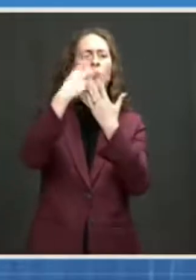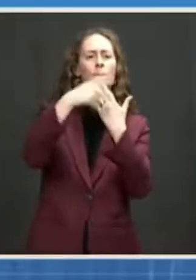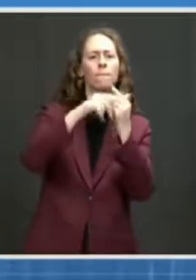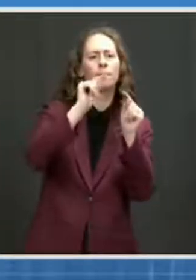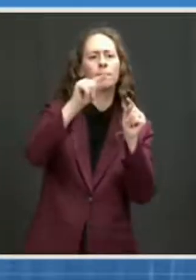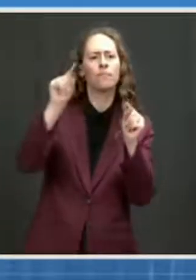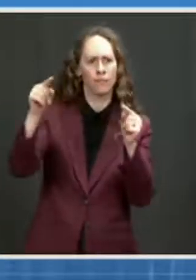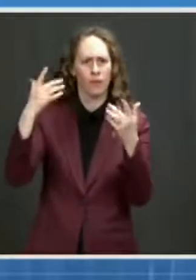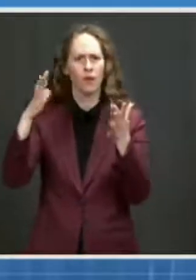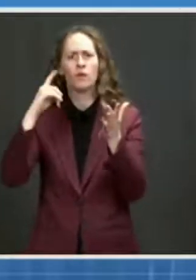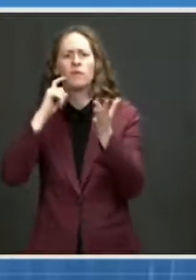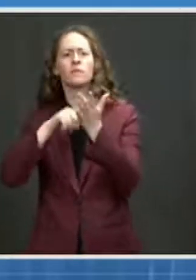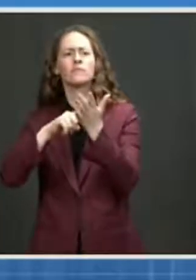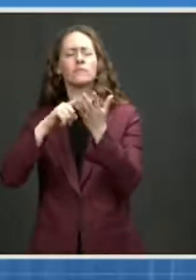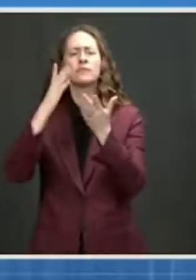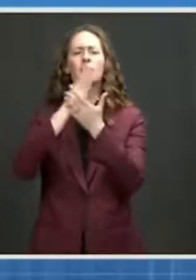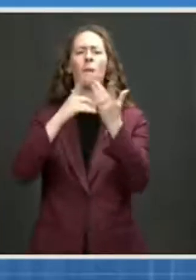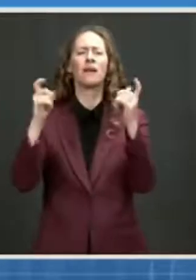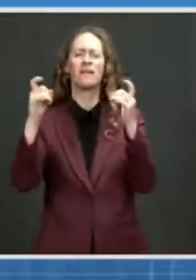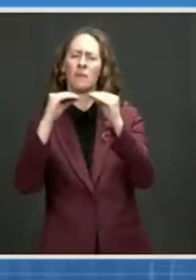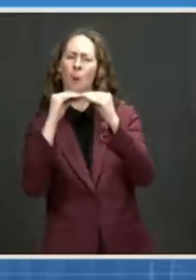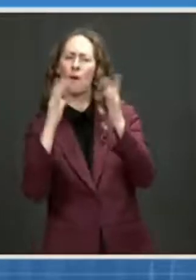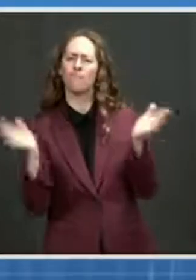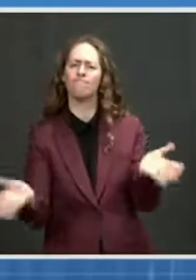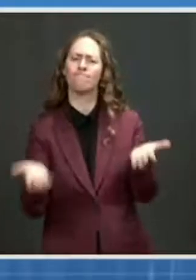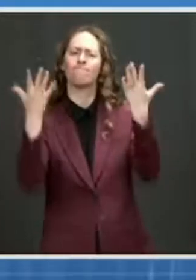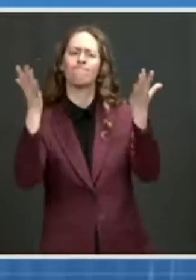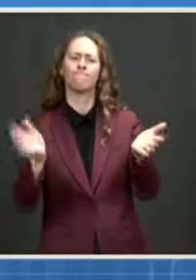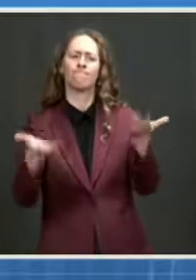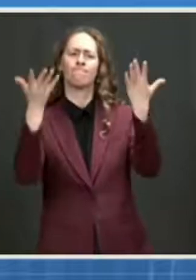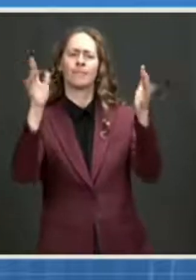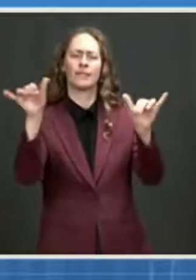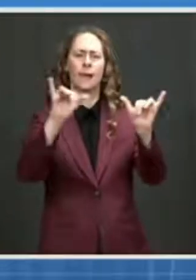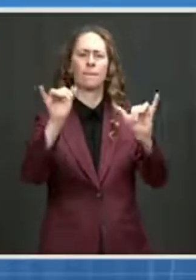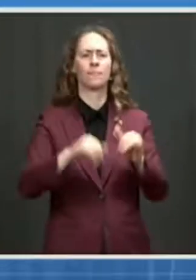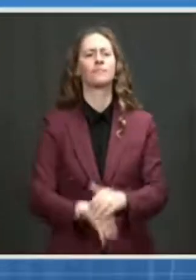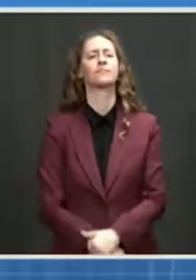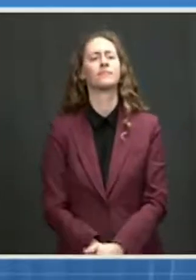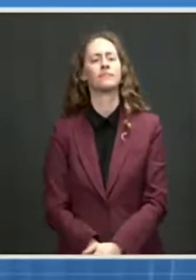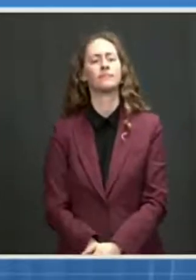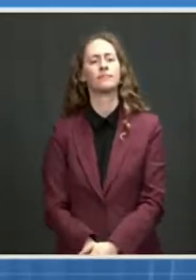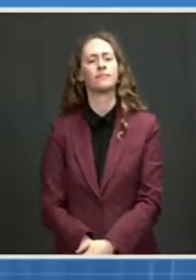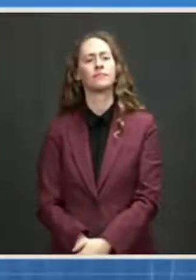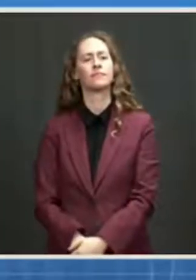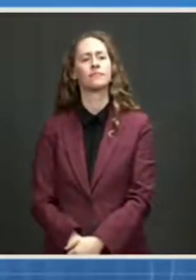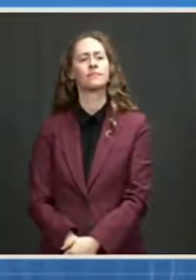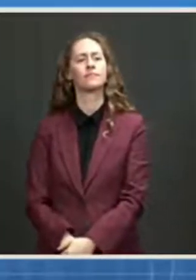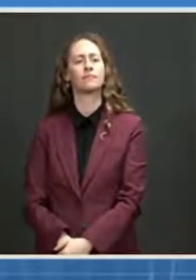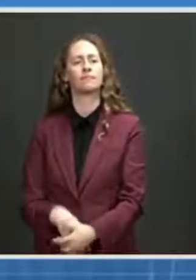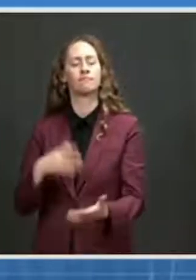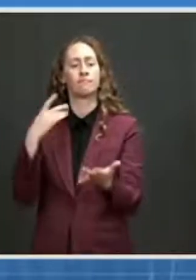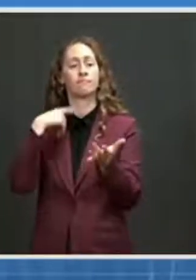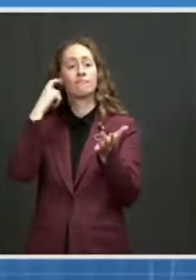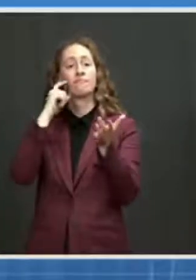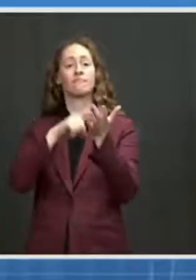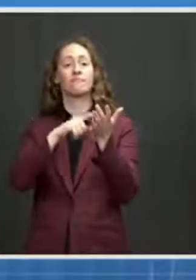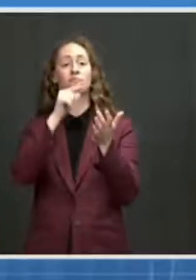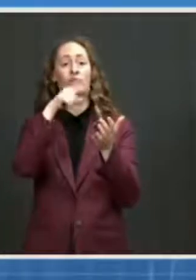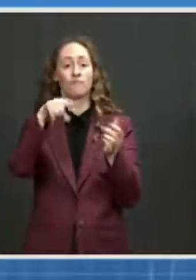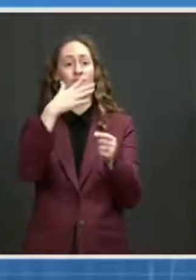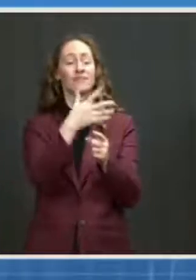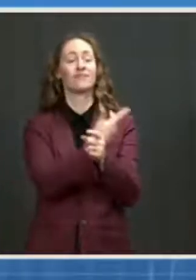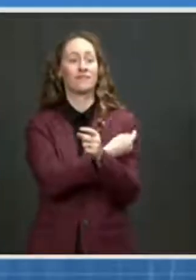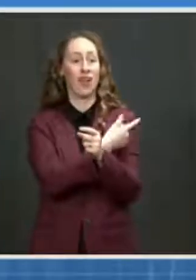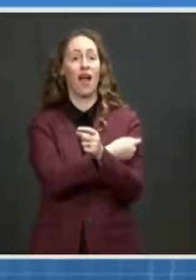the last 2 weeks, half of pharmacy doses have been administered to people of color. And our